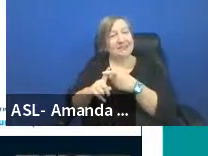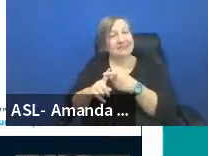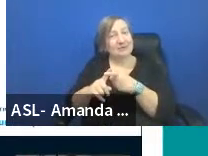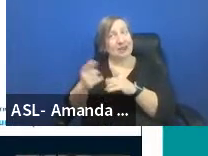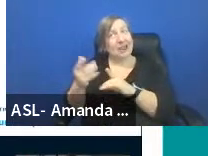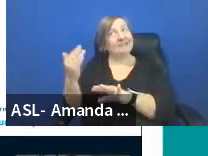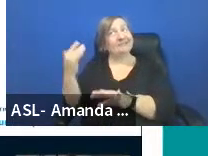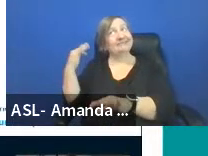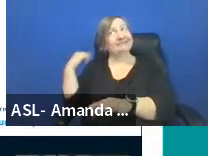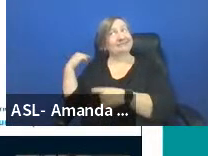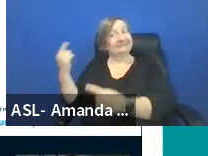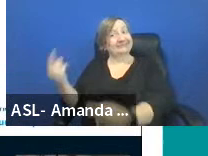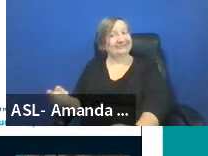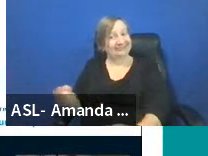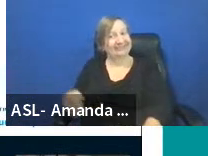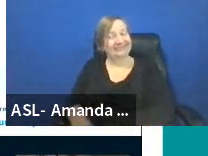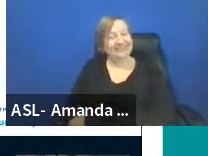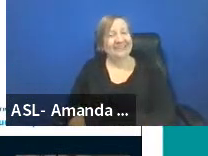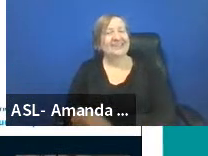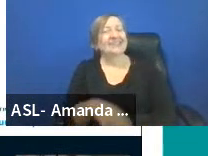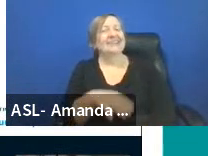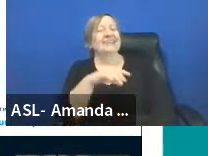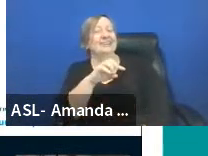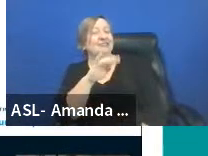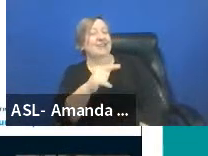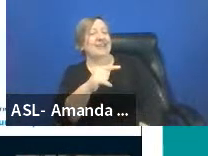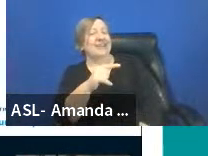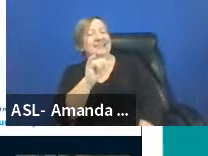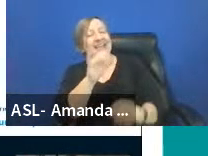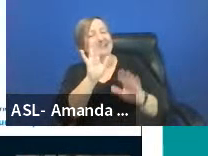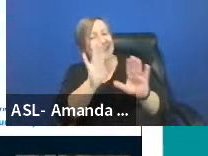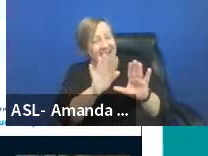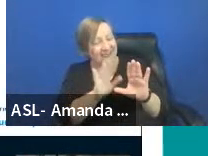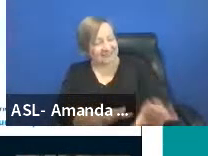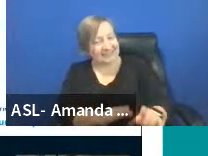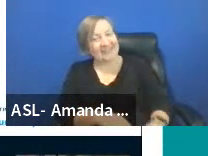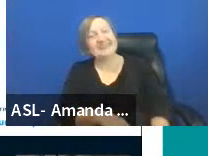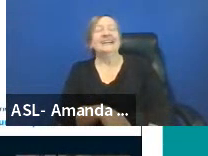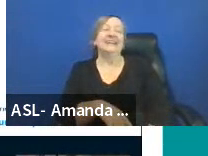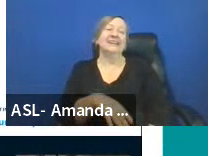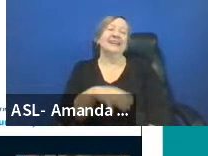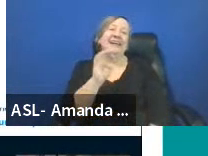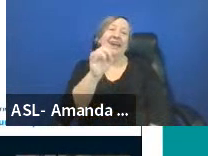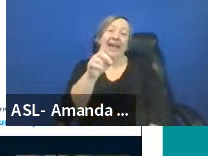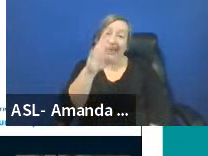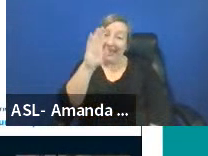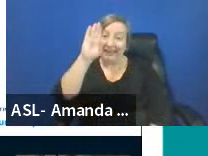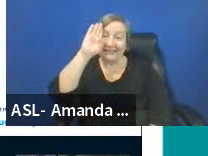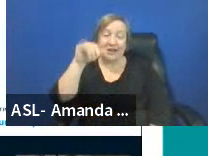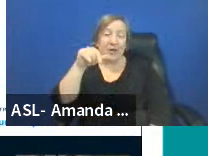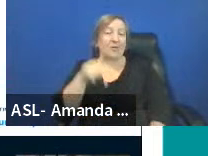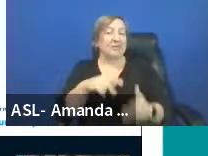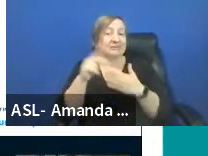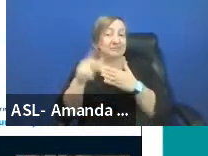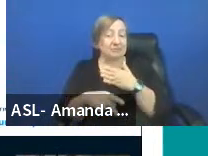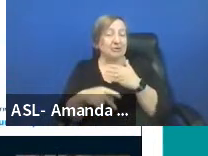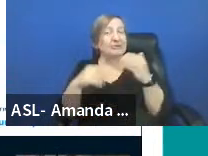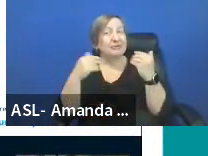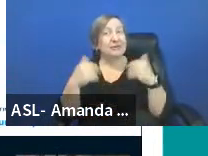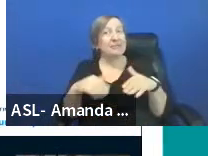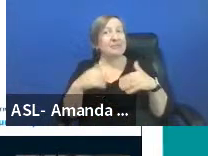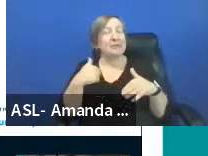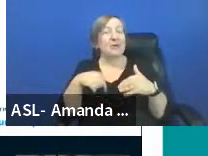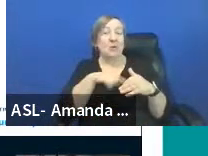So yeah. Well, that is outstanding. And Ed, I tell you, this program, we